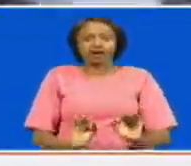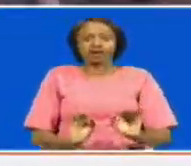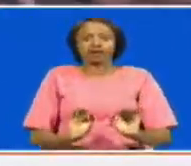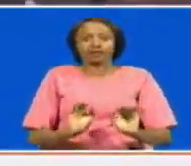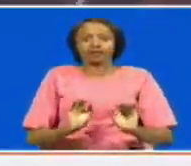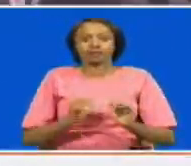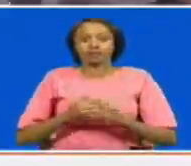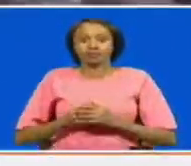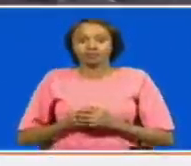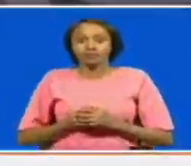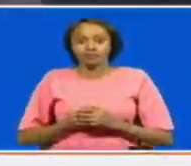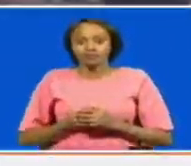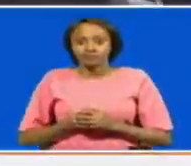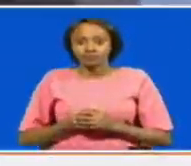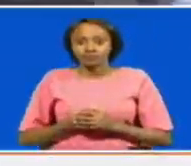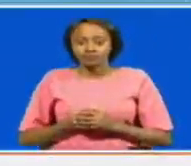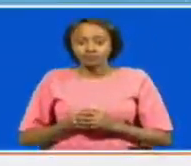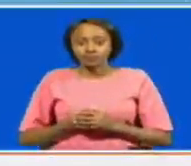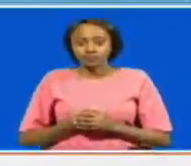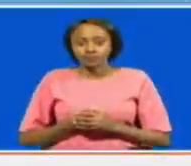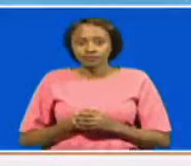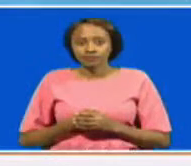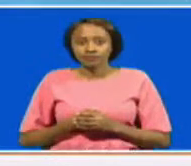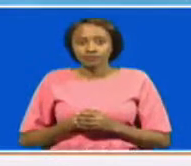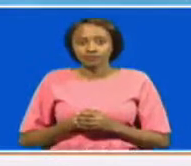Masombo, KTA News.